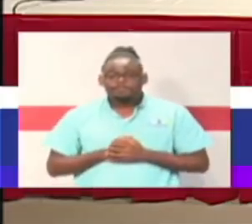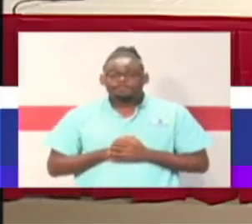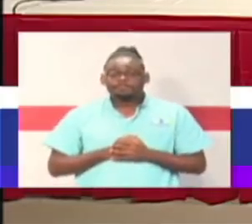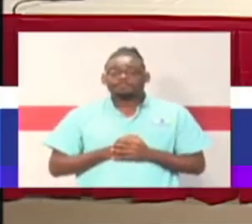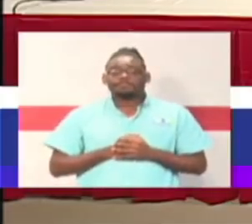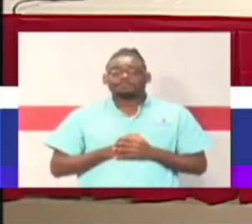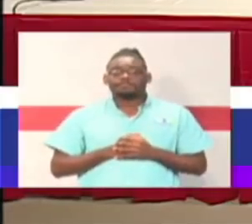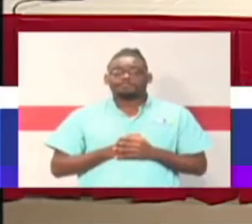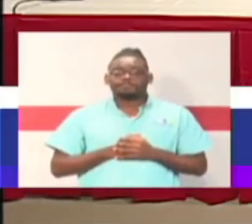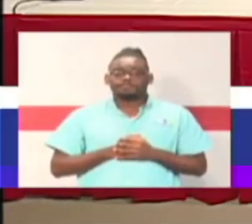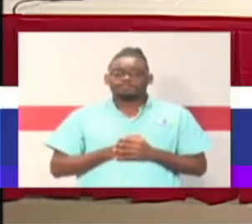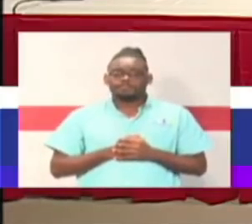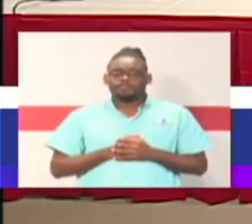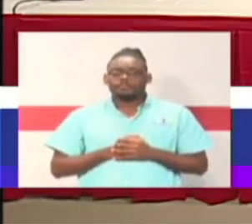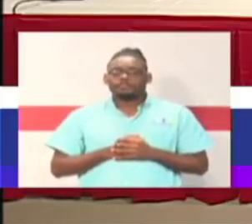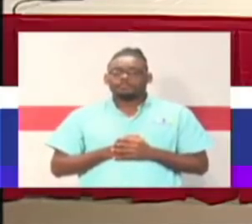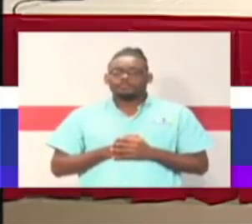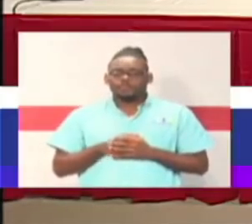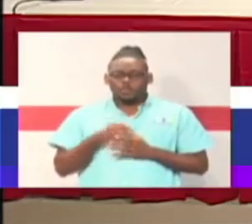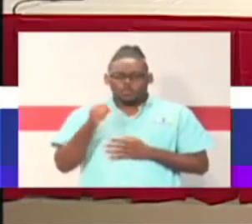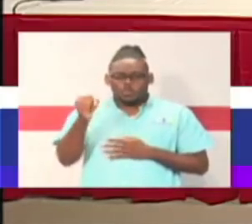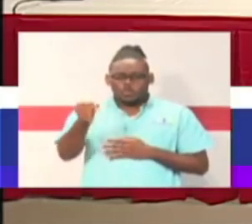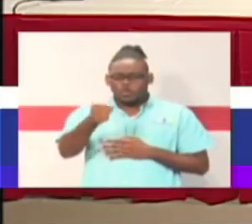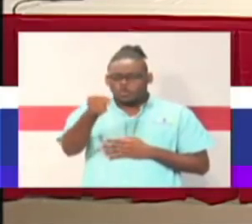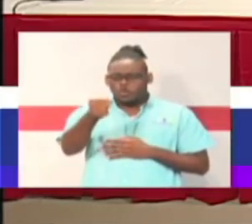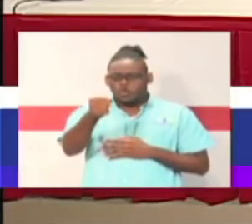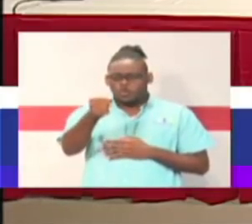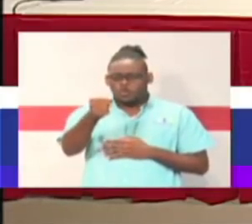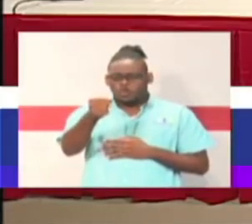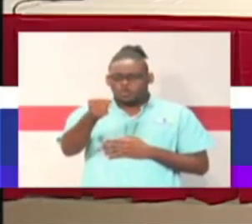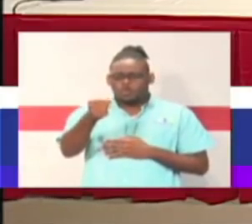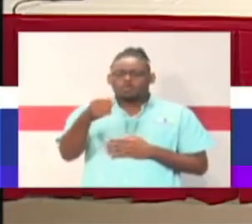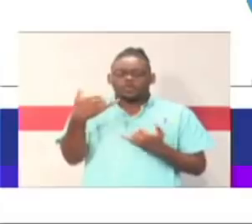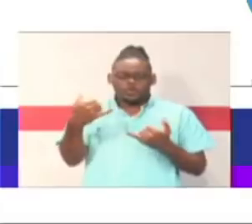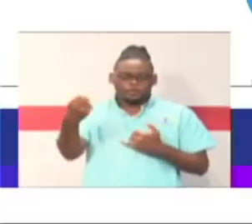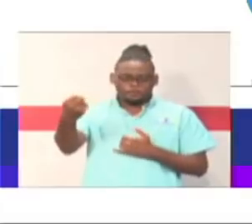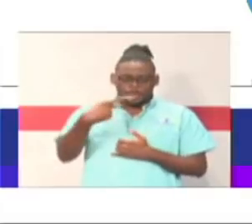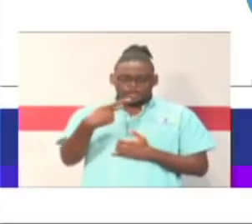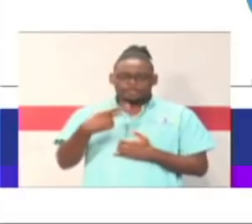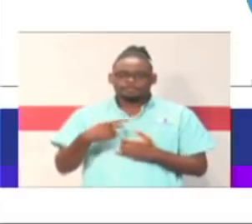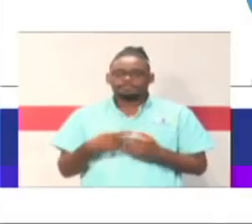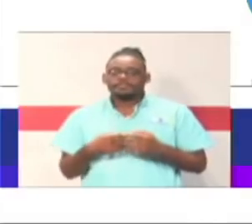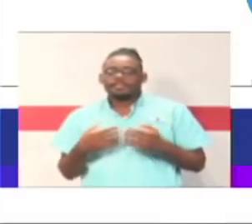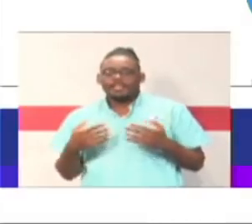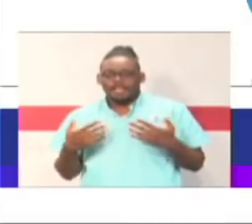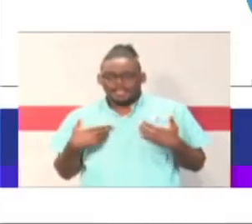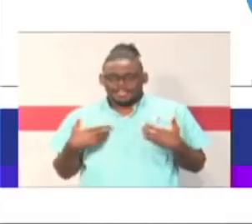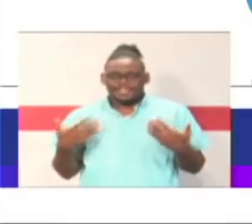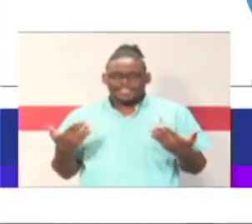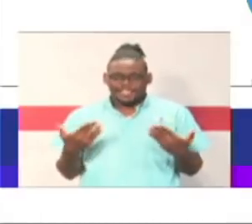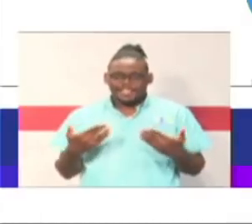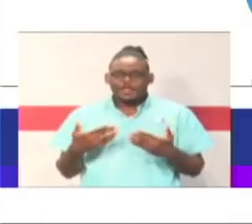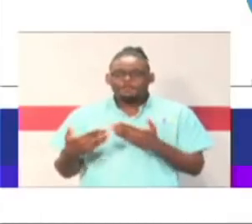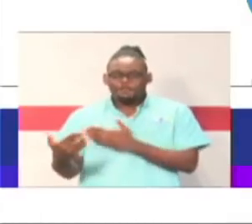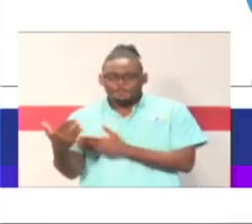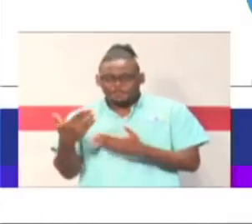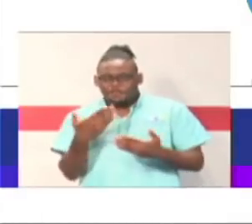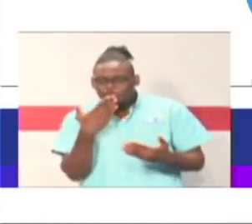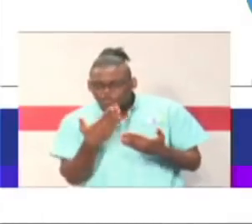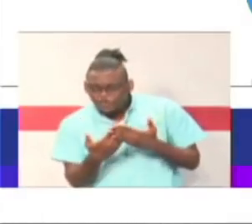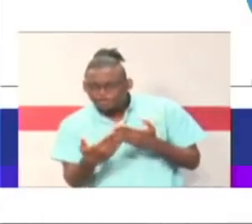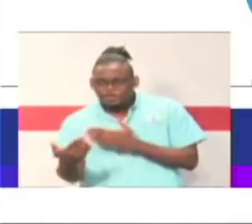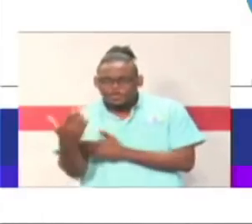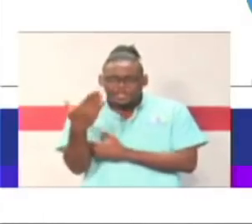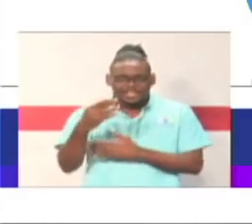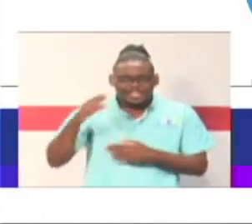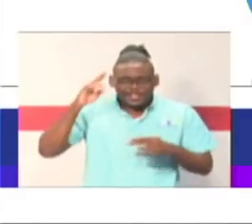Okay, I think we'll try to come back there. Let's go straight then to Power 102. Good morning. Oh, hello, Mr.